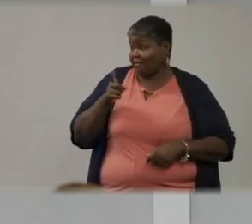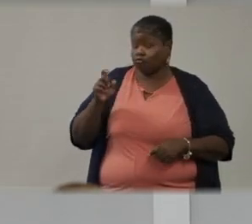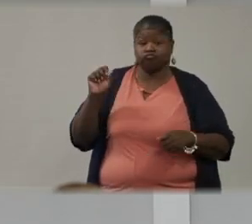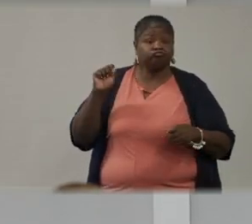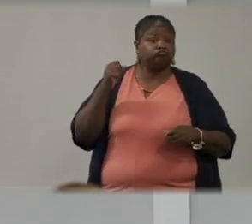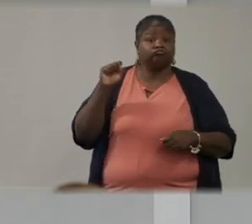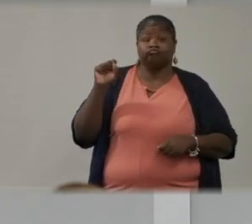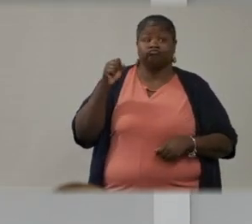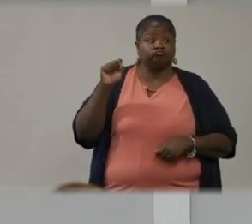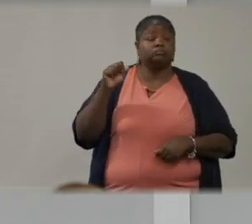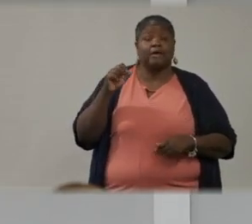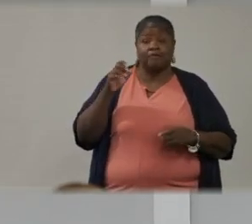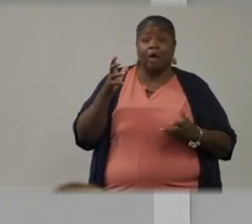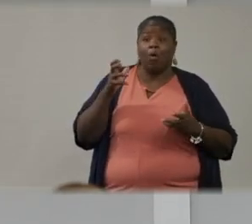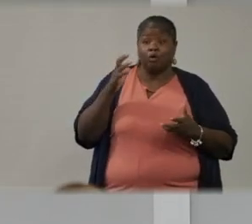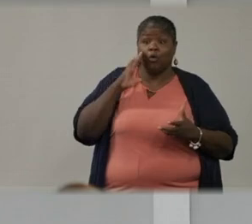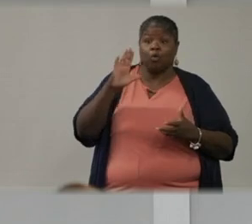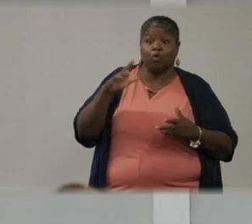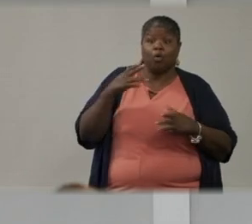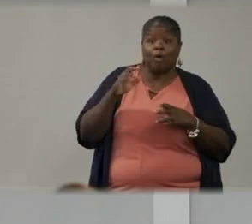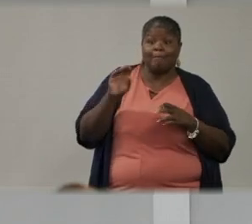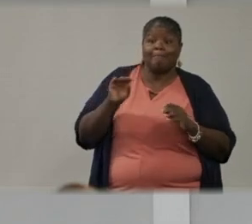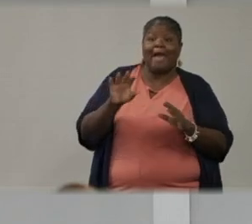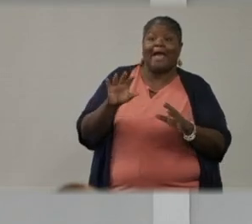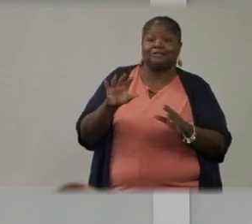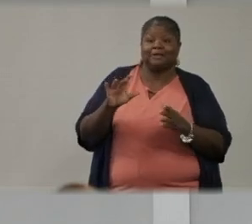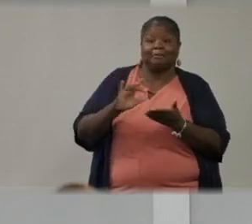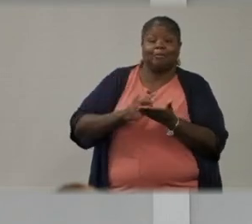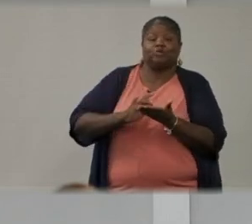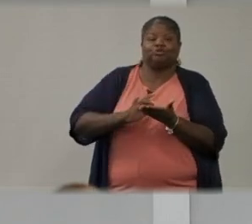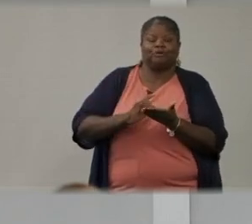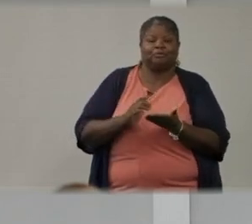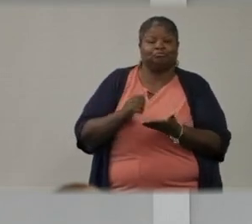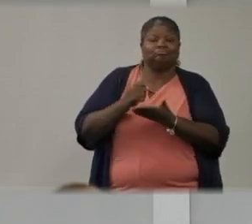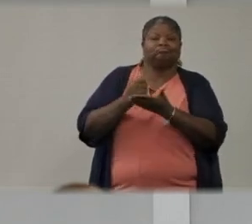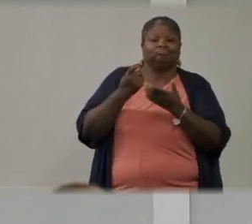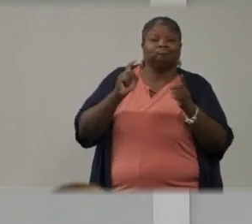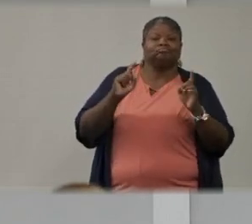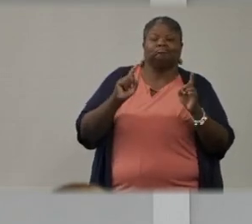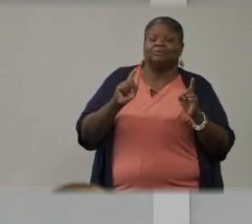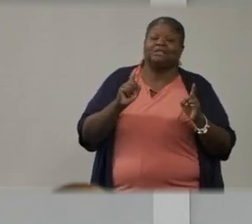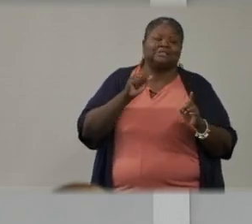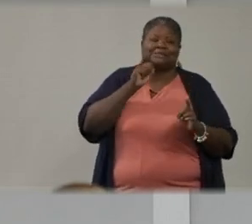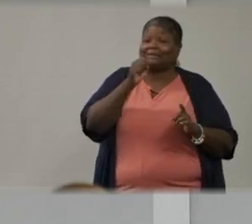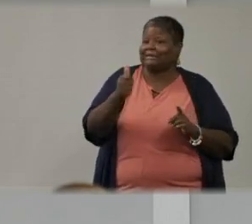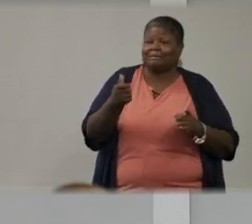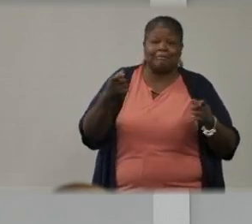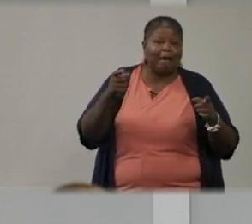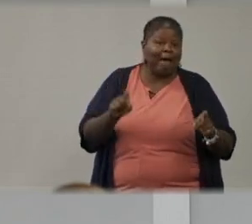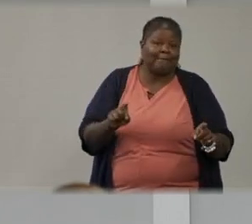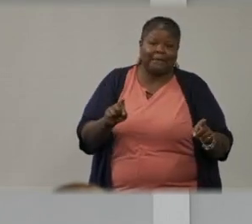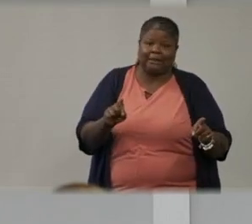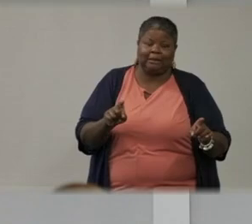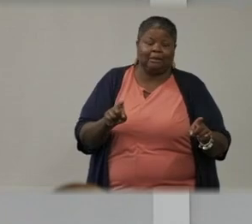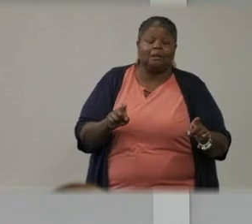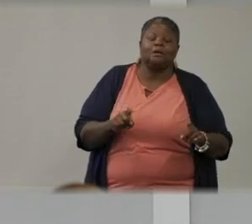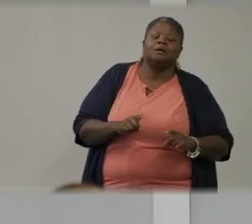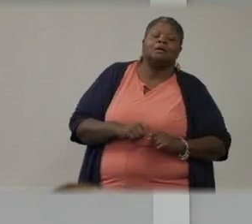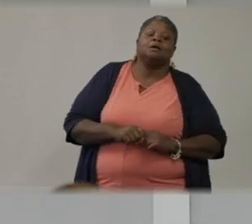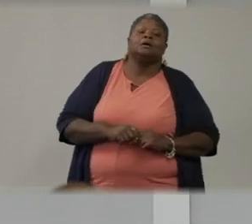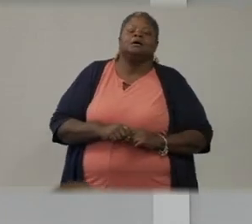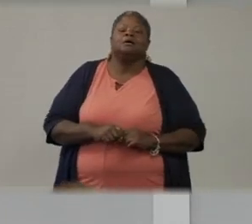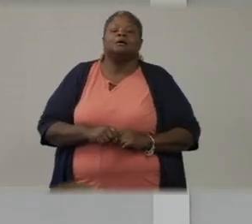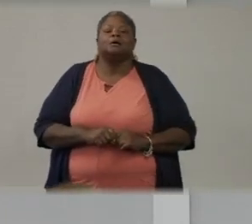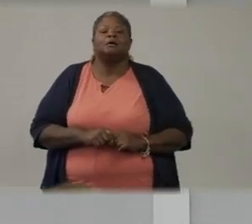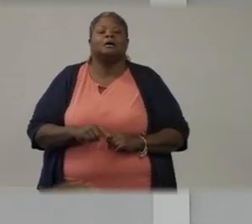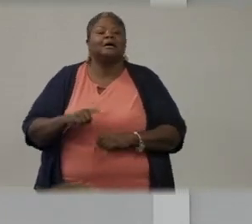If you are, I want to know your magic potion, because it just isn't happening. On the